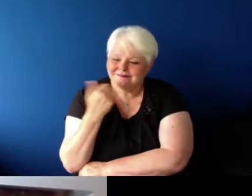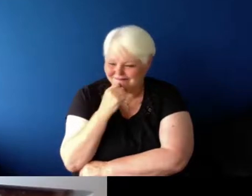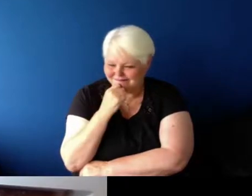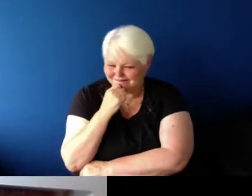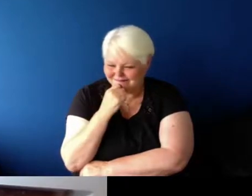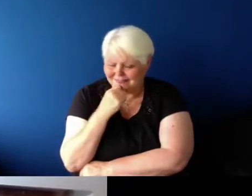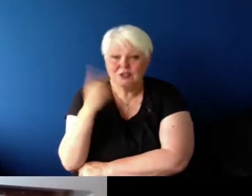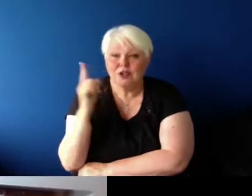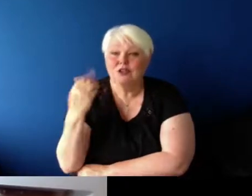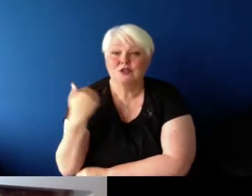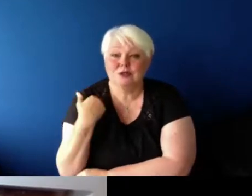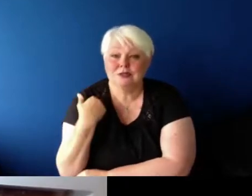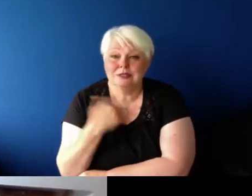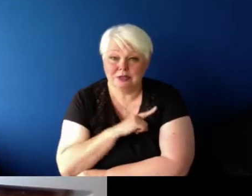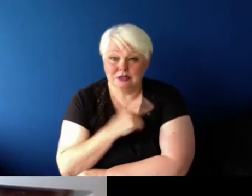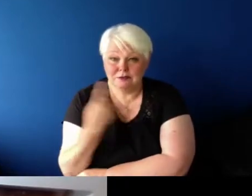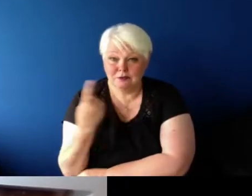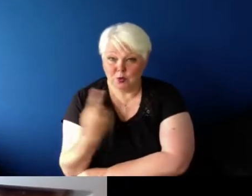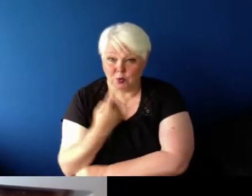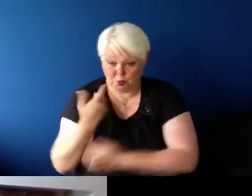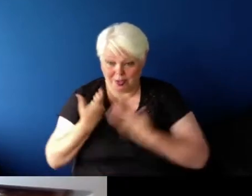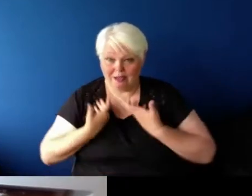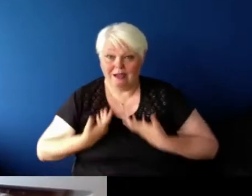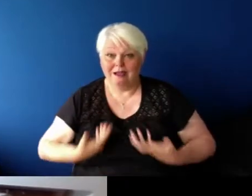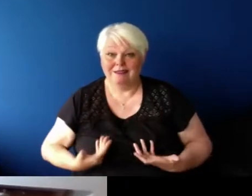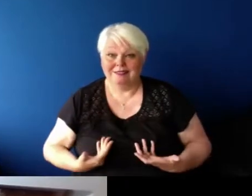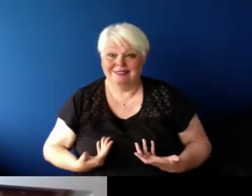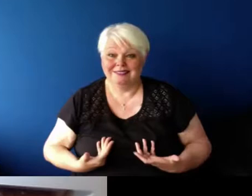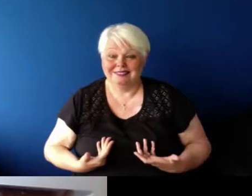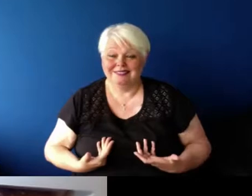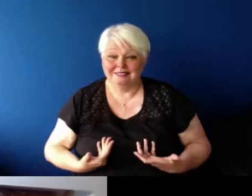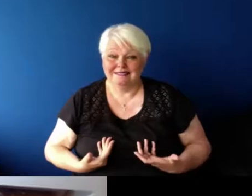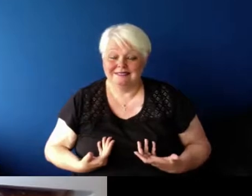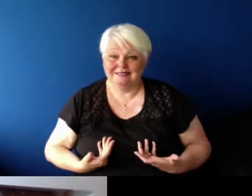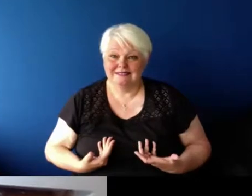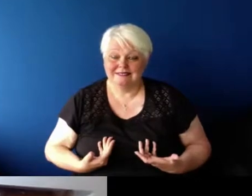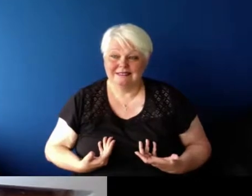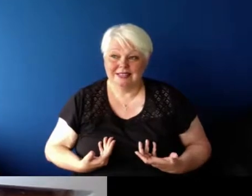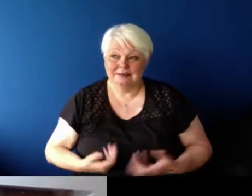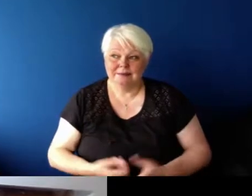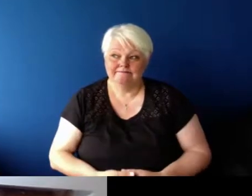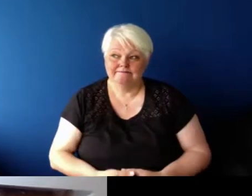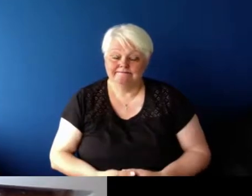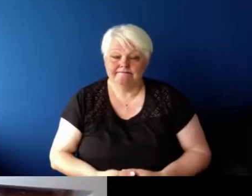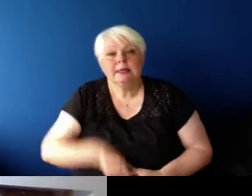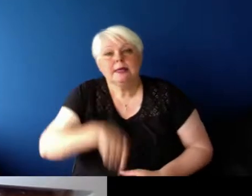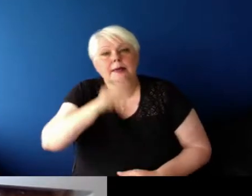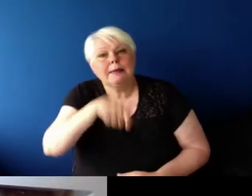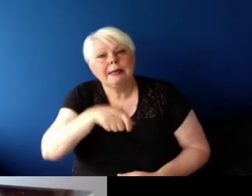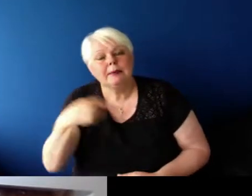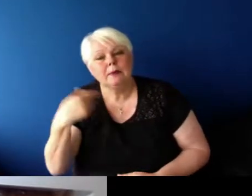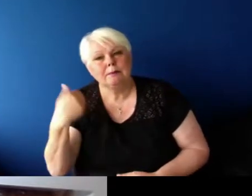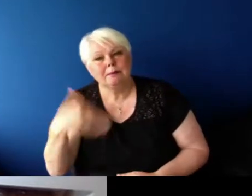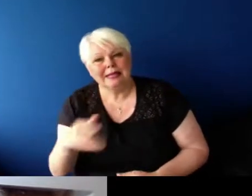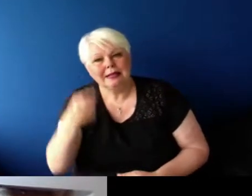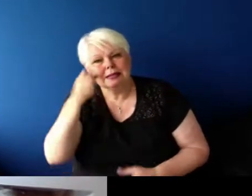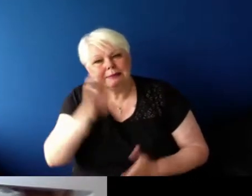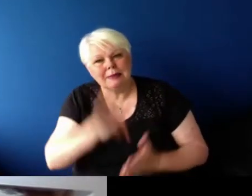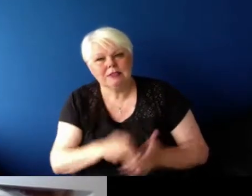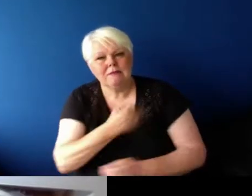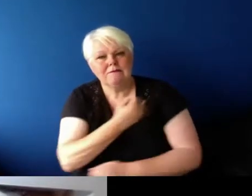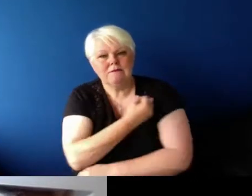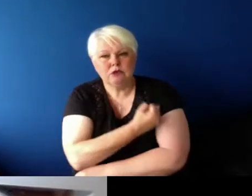God calls us because of who we are. And I guess people that have experienced